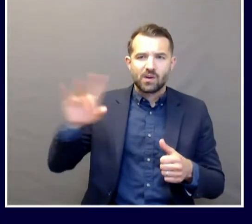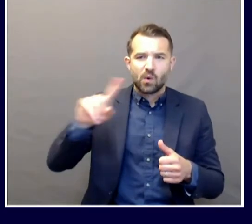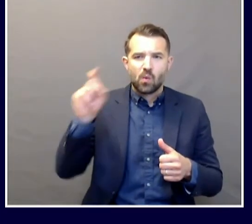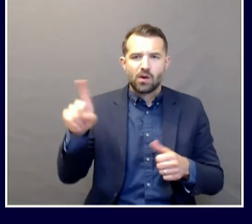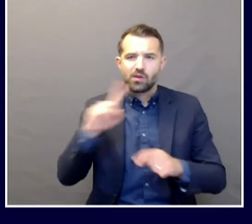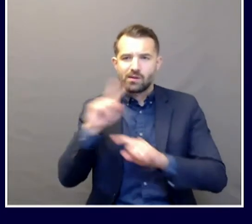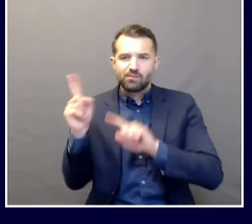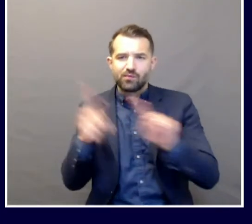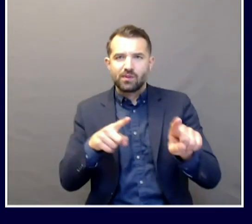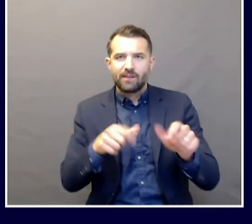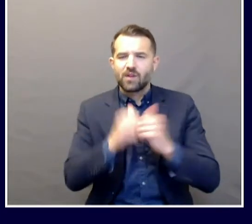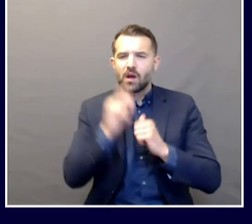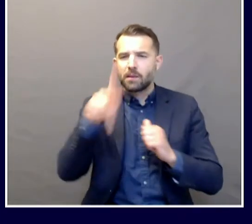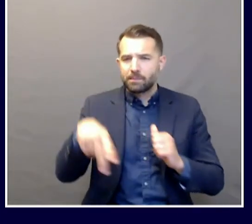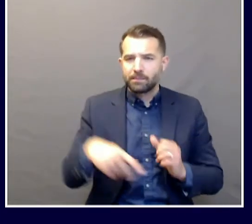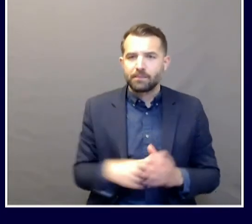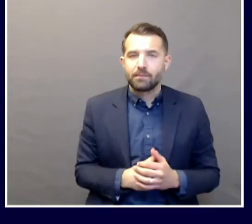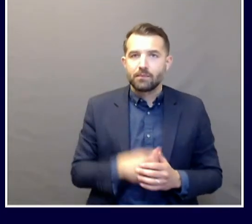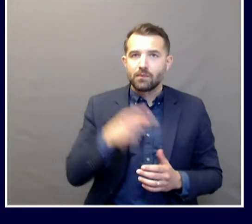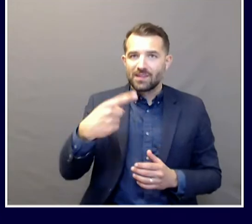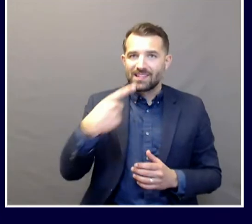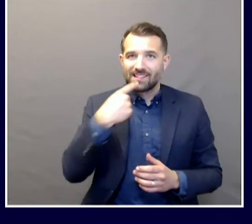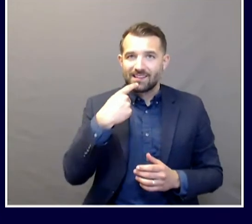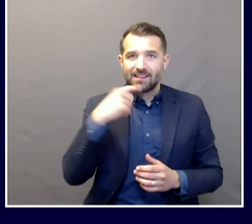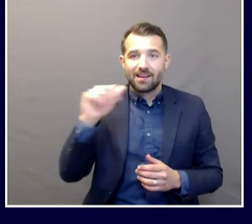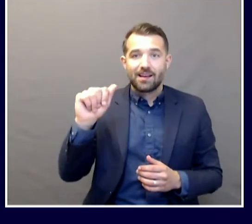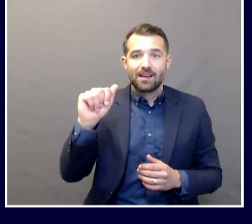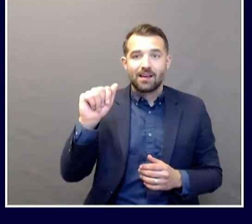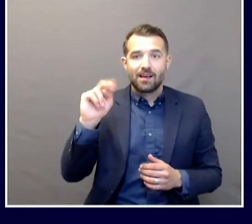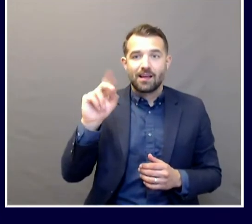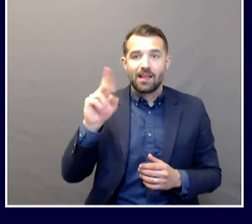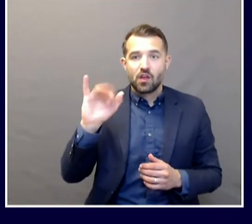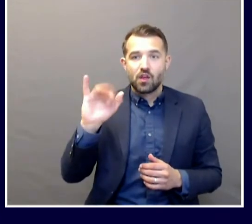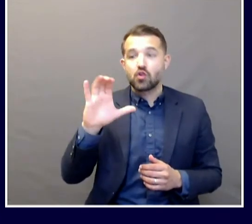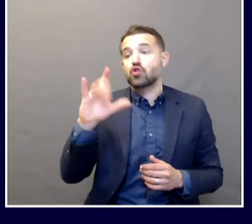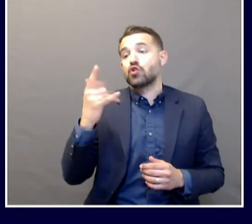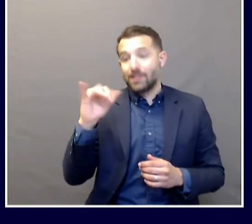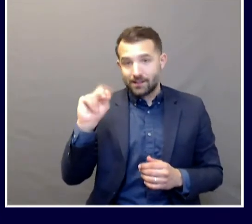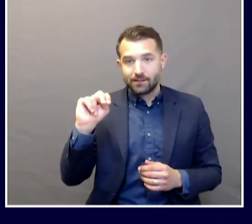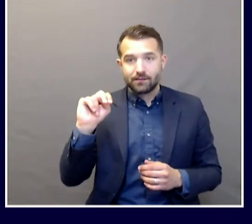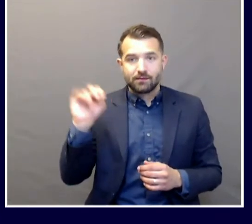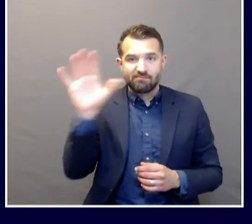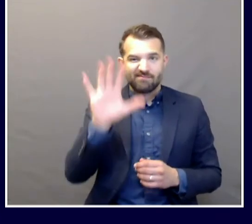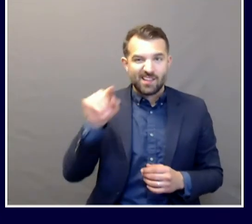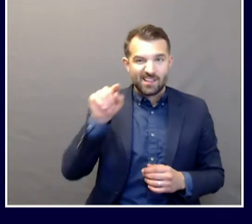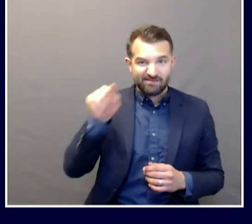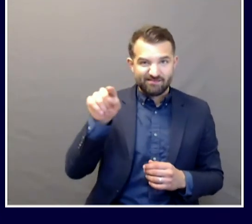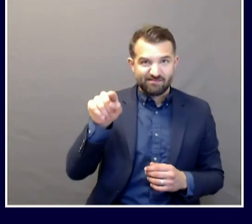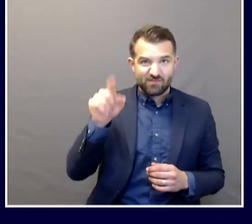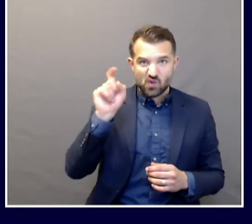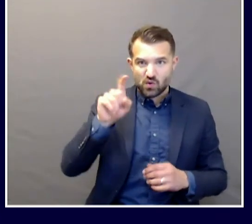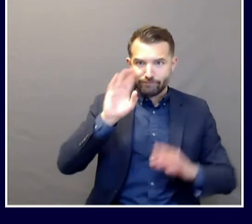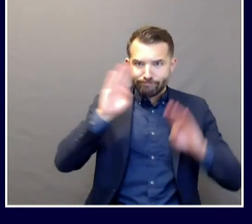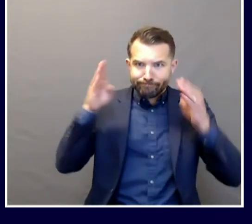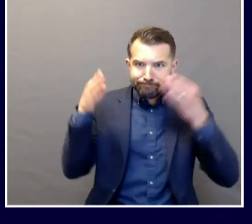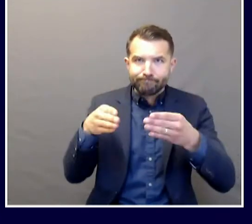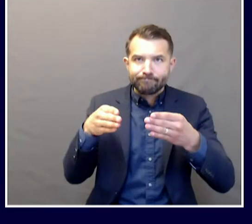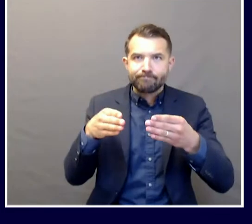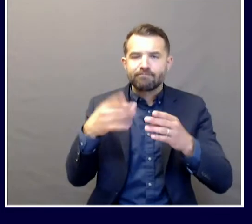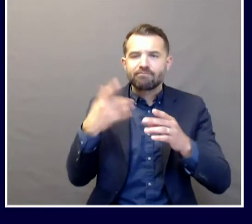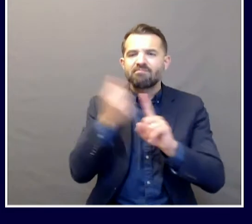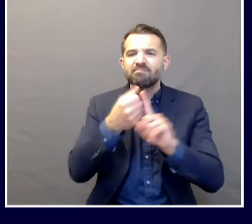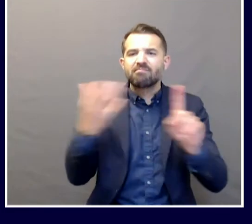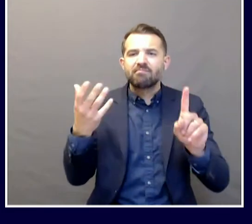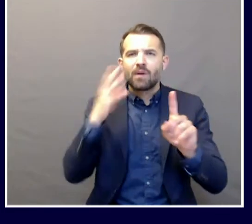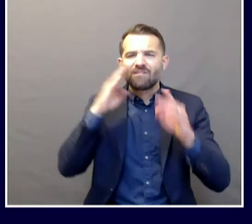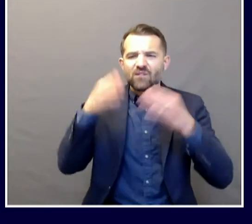vaccination in Androscoggin County to try to address the outbreak there. What does that look like in practice? Okay, so it started back in